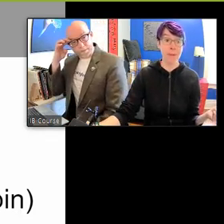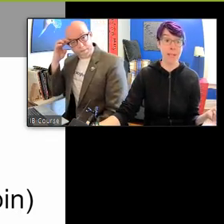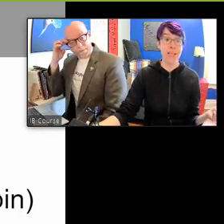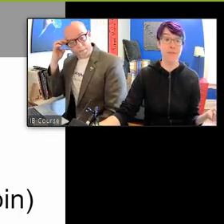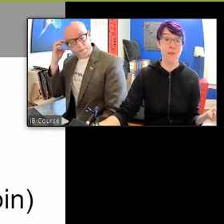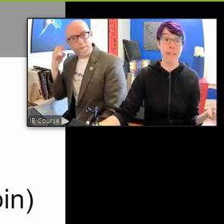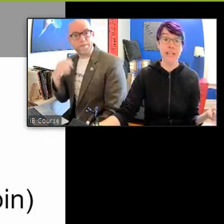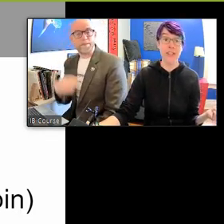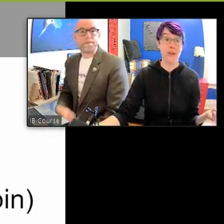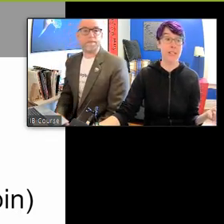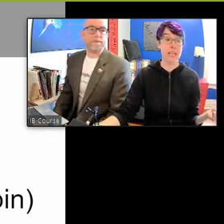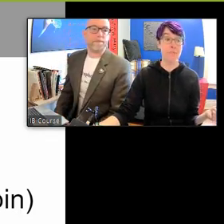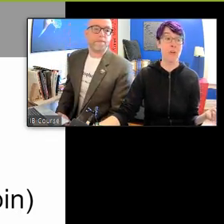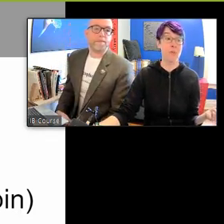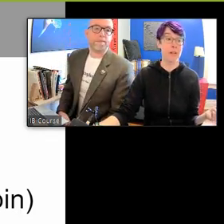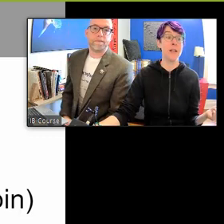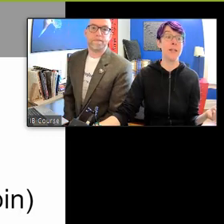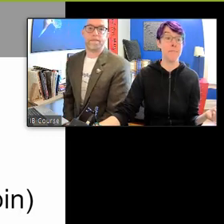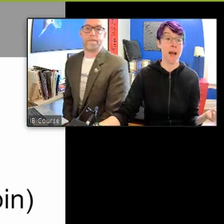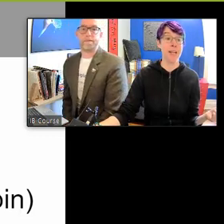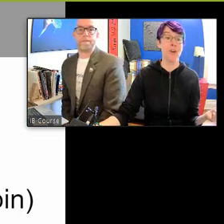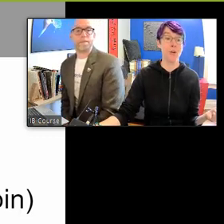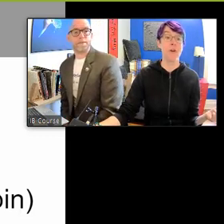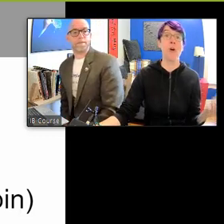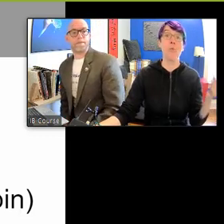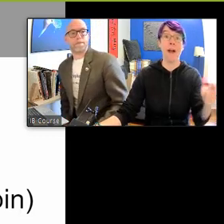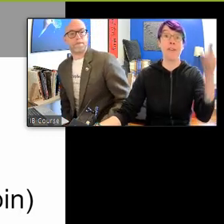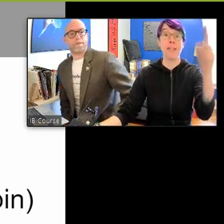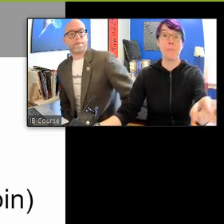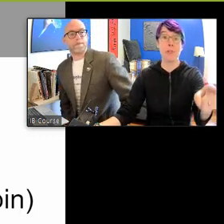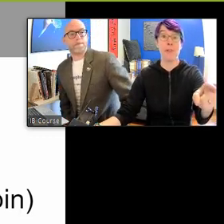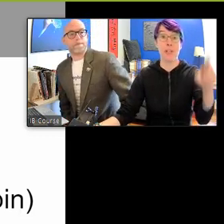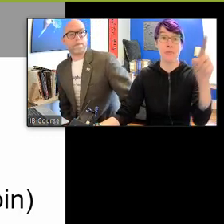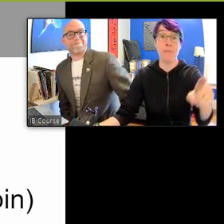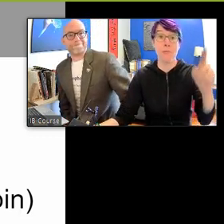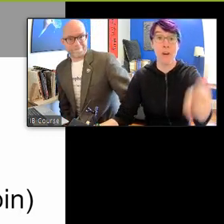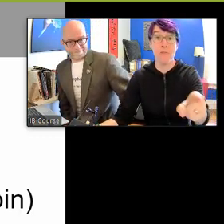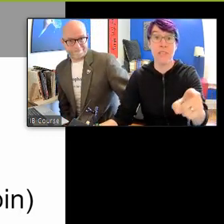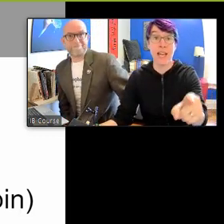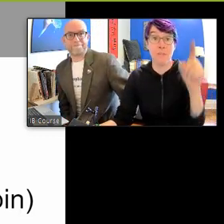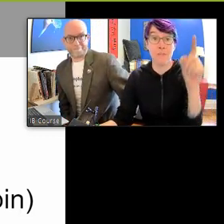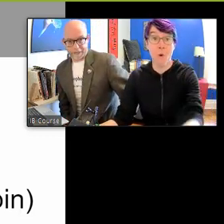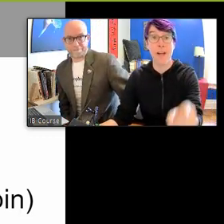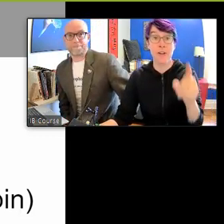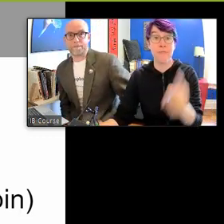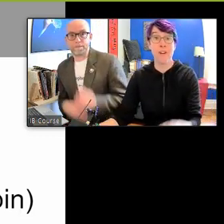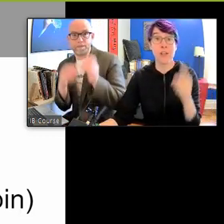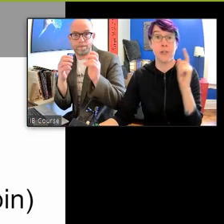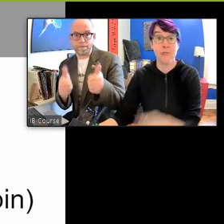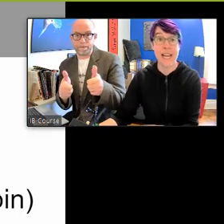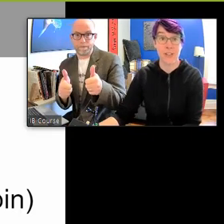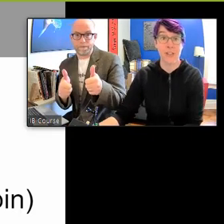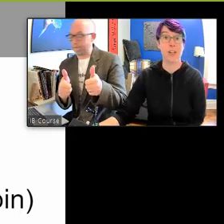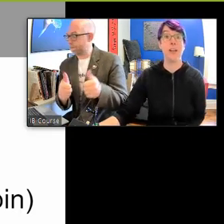the ability of the reconstructed hemoglobin to bind over a wider temperature range. Remember, one of you said wider